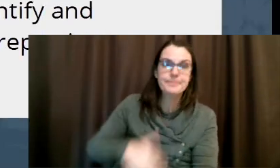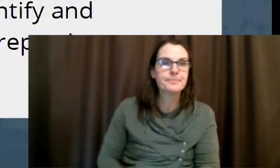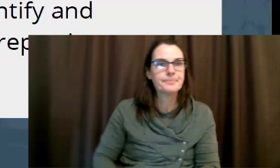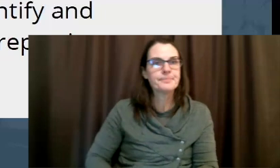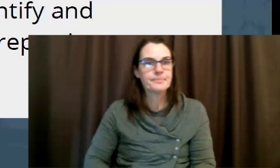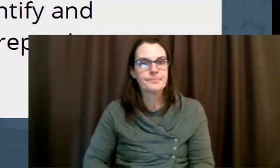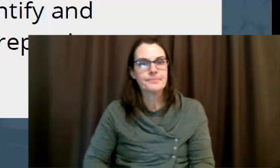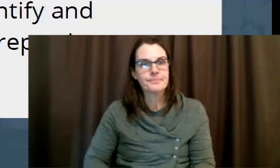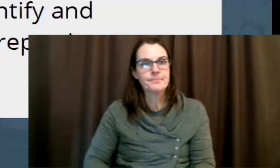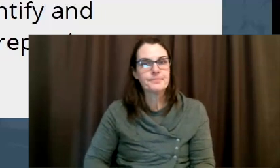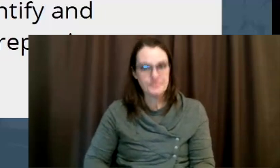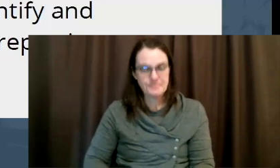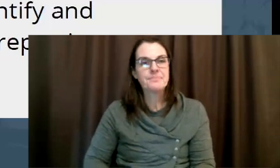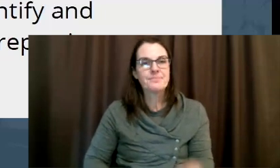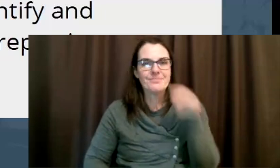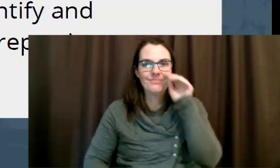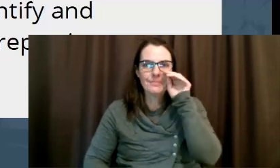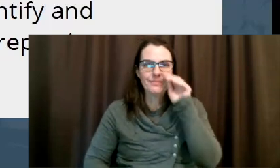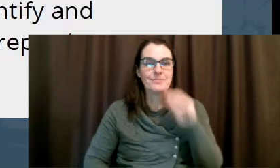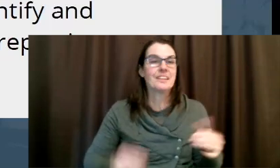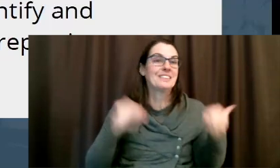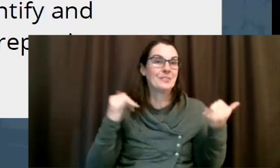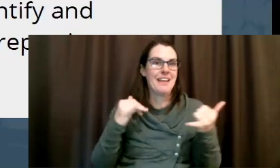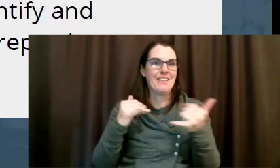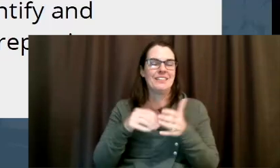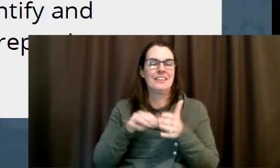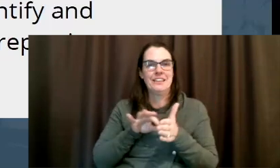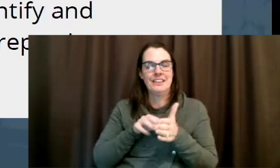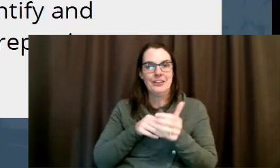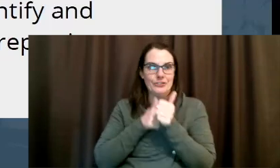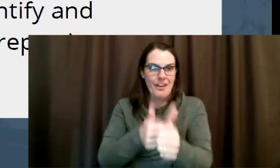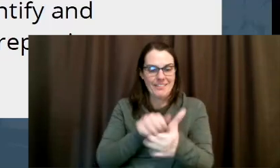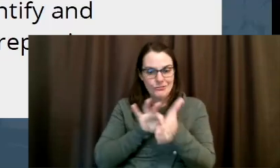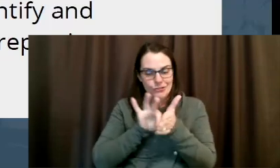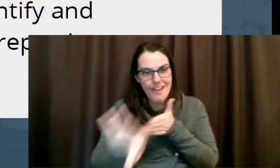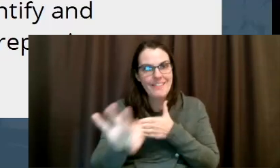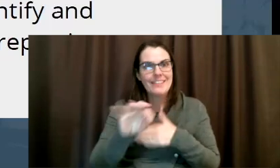Okay, and now tracking matching funds in your accounting software.